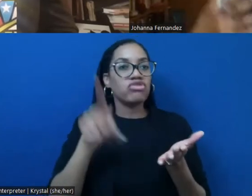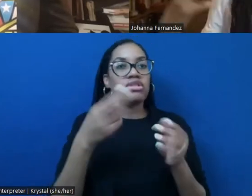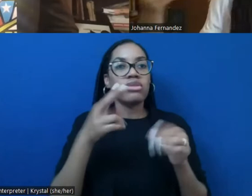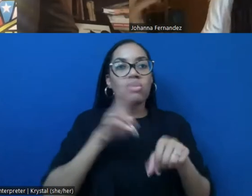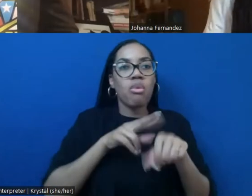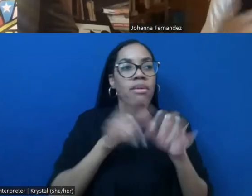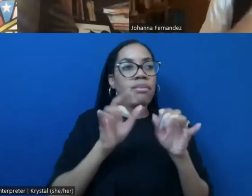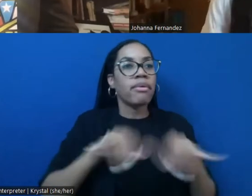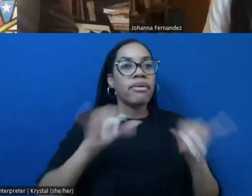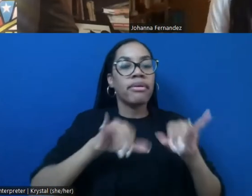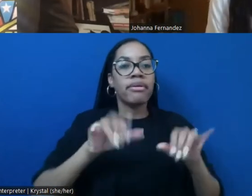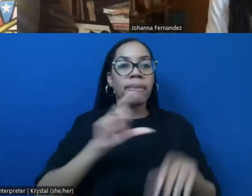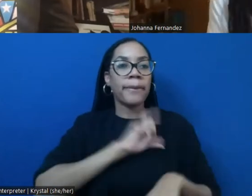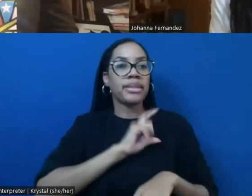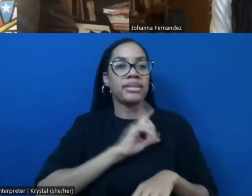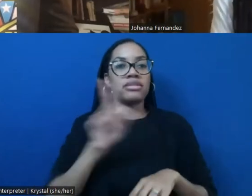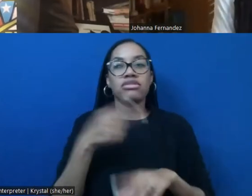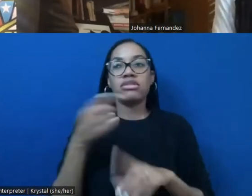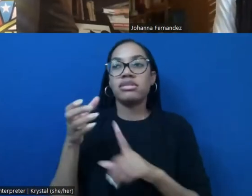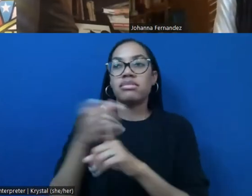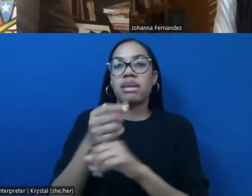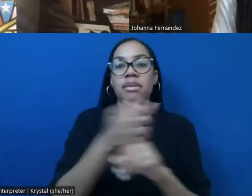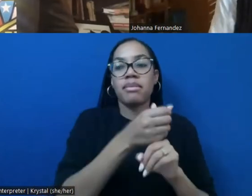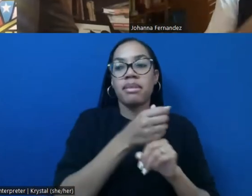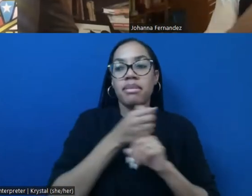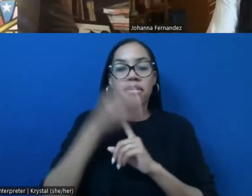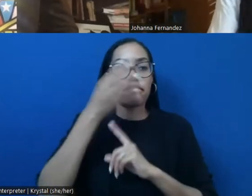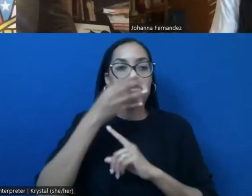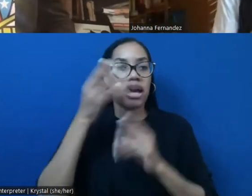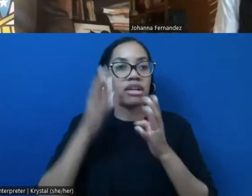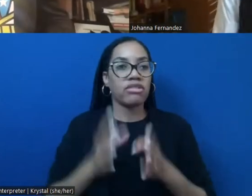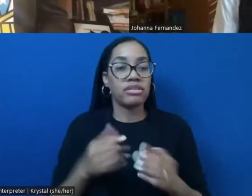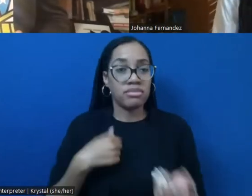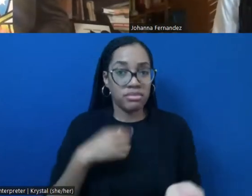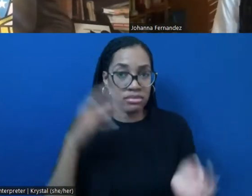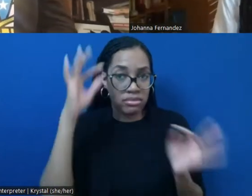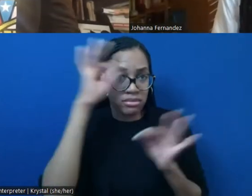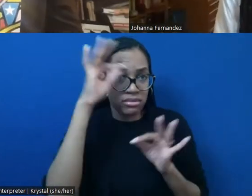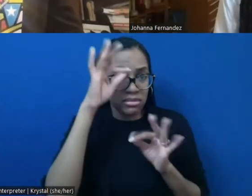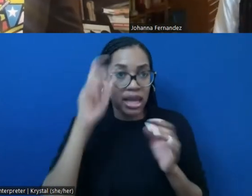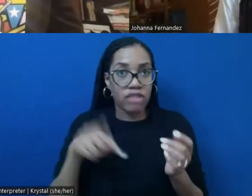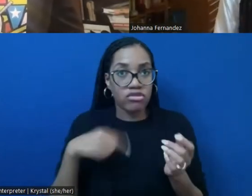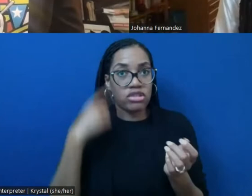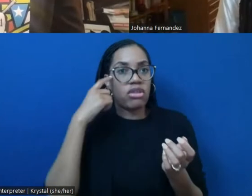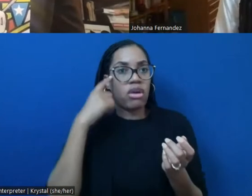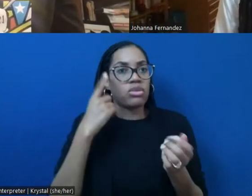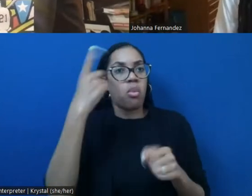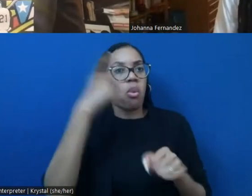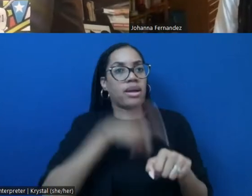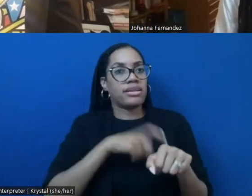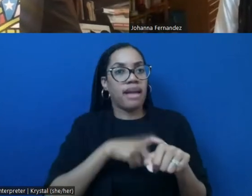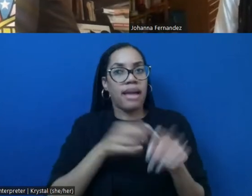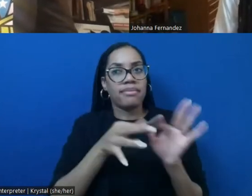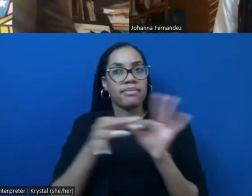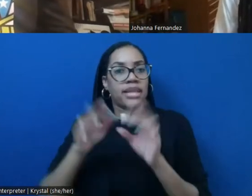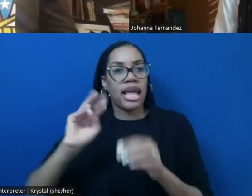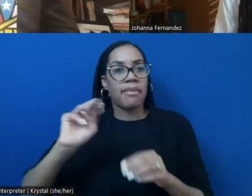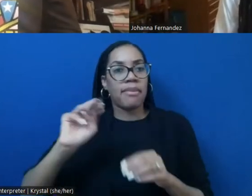cyclically, that the cops round up migrants. So yeah. He started translating for these